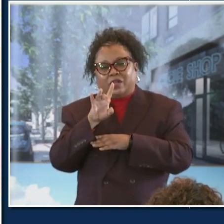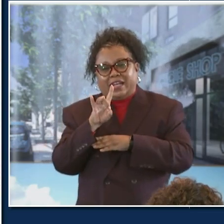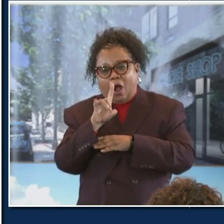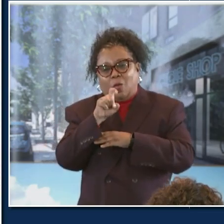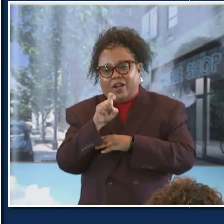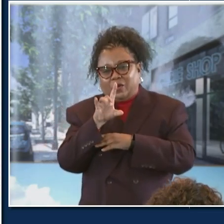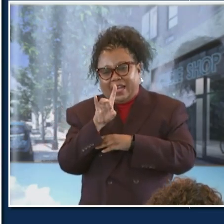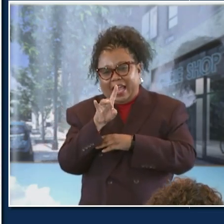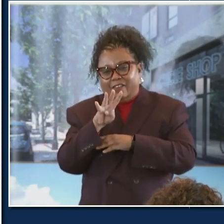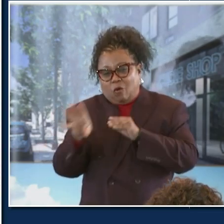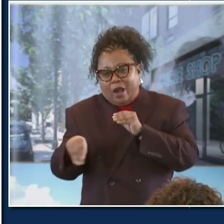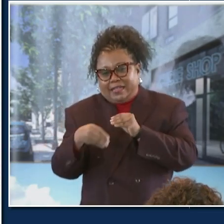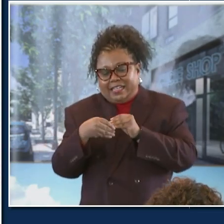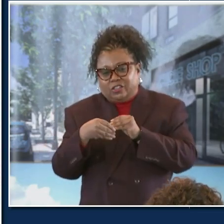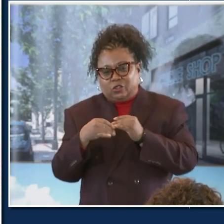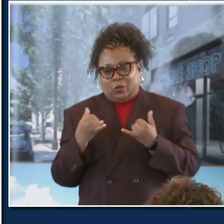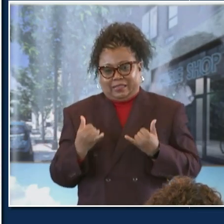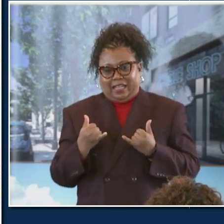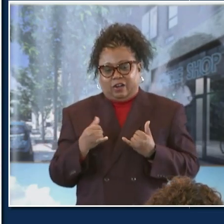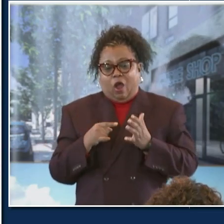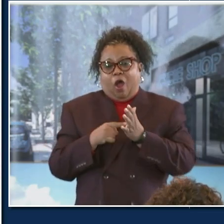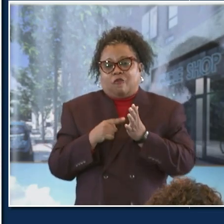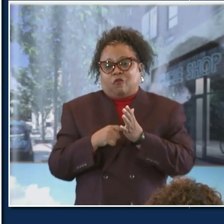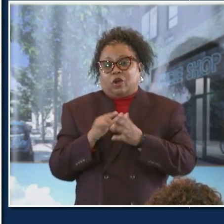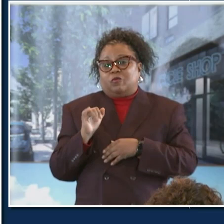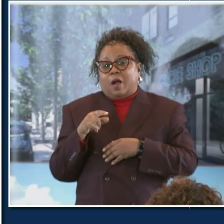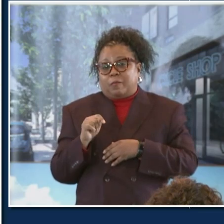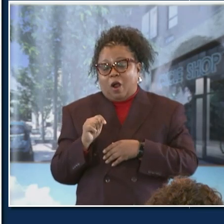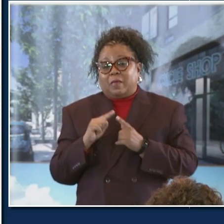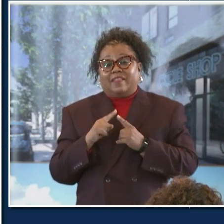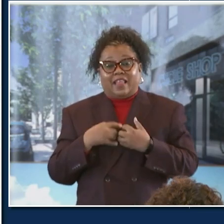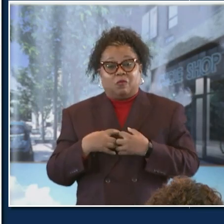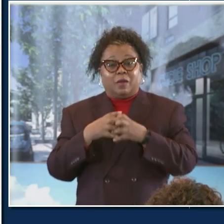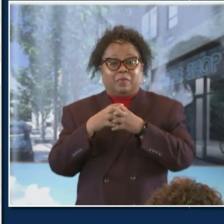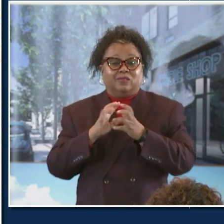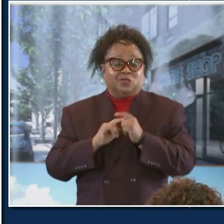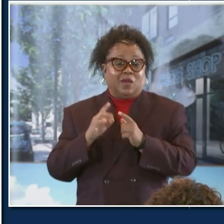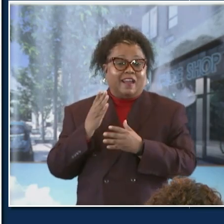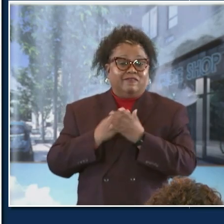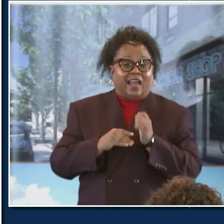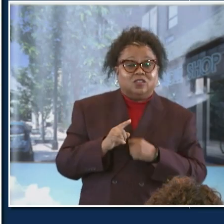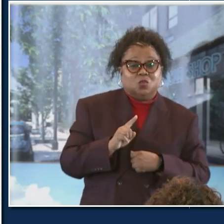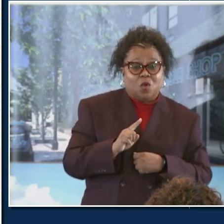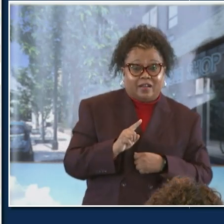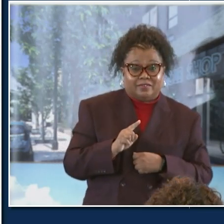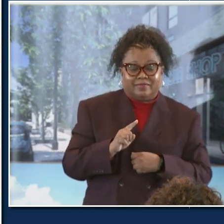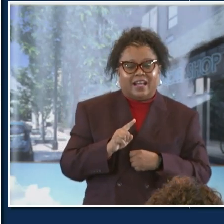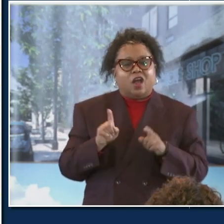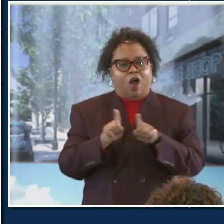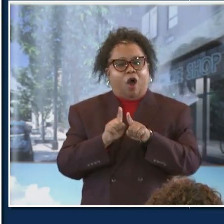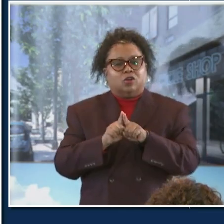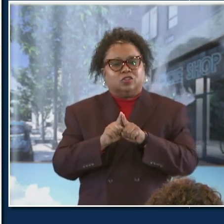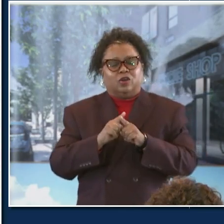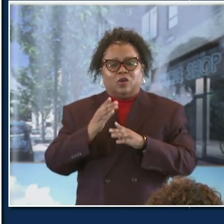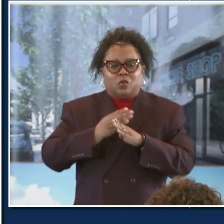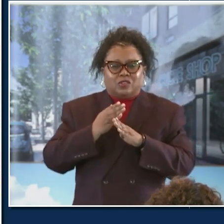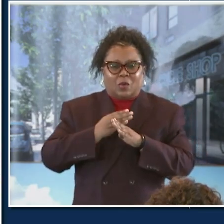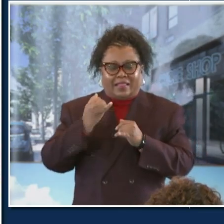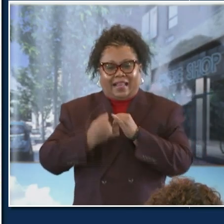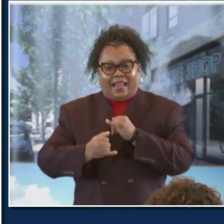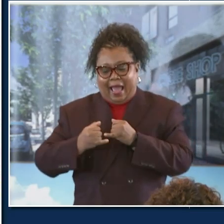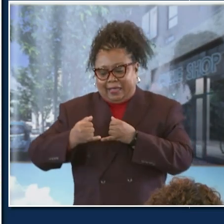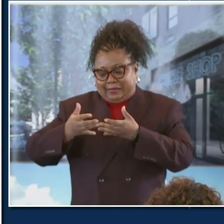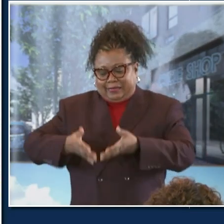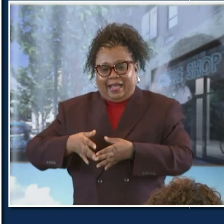184 additional existing affordable apartments that were built during Phase 1, as well as restore the last